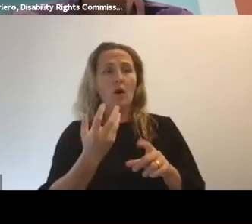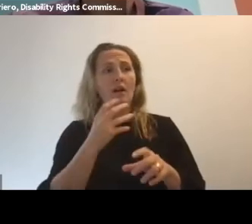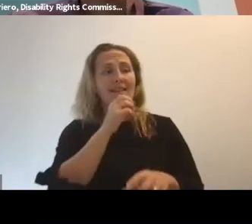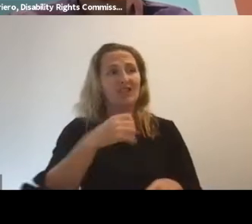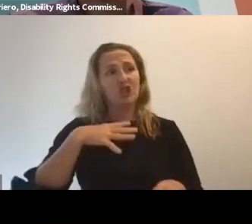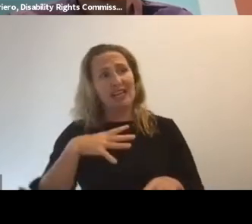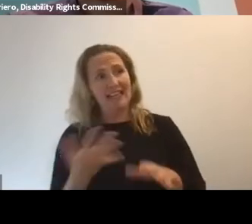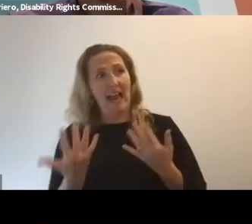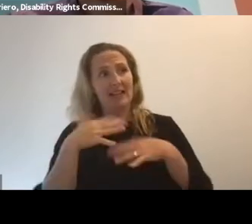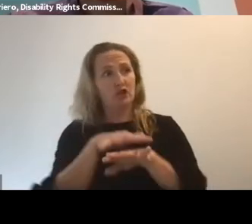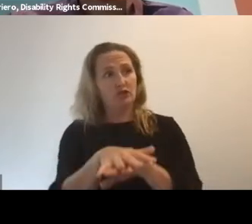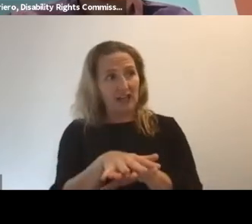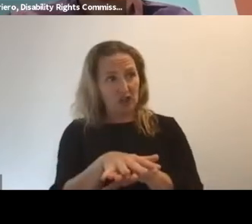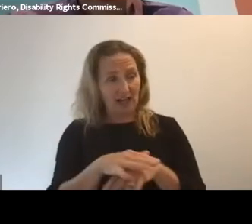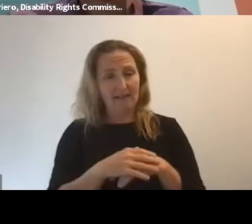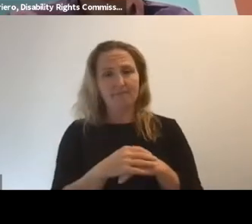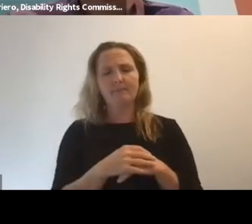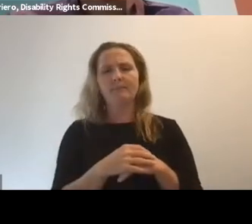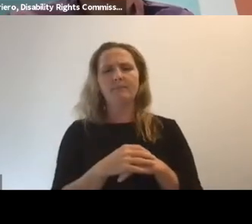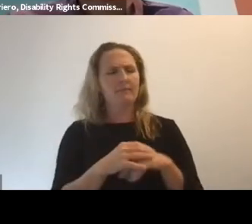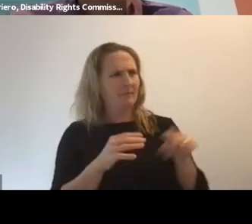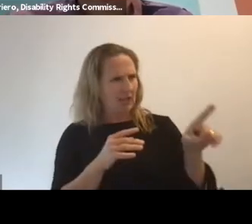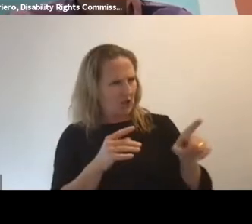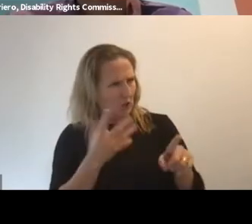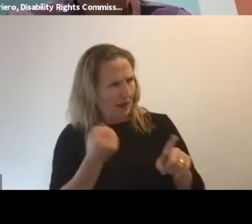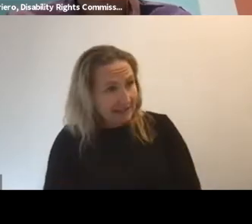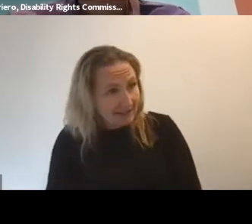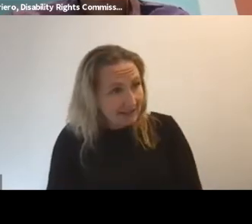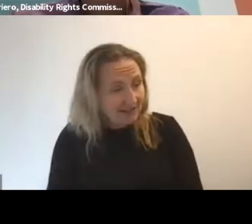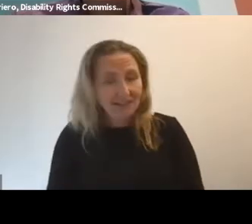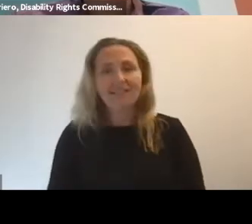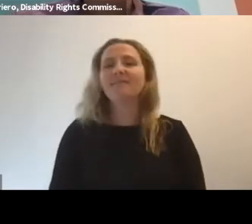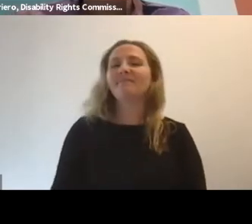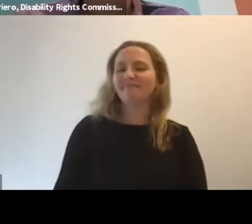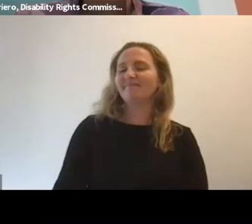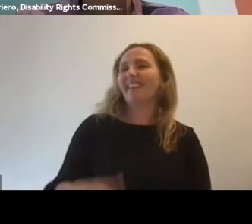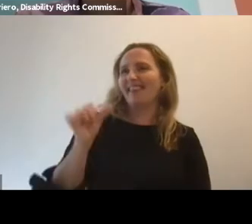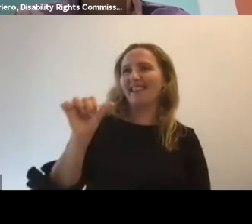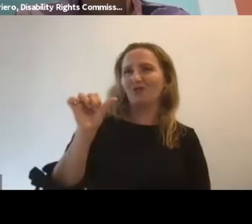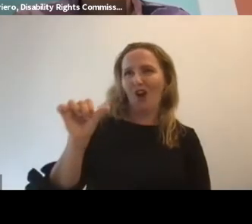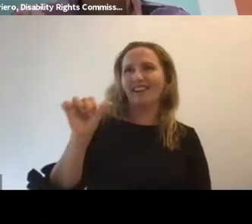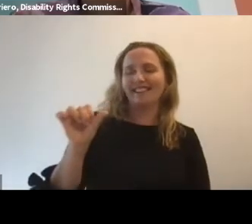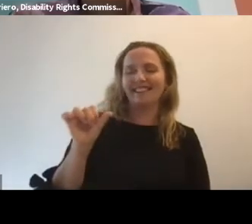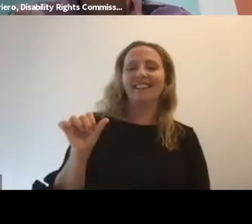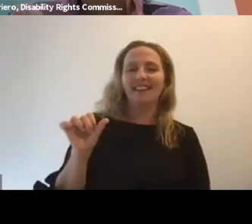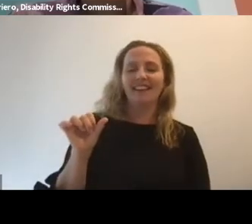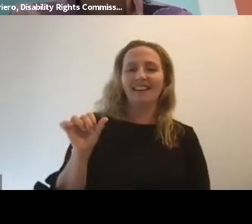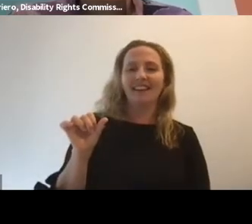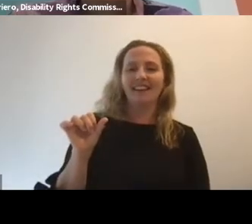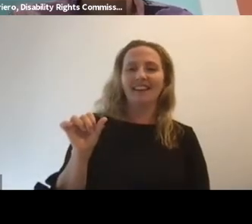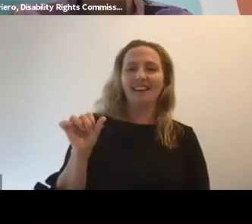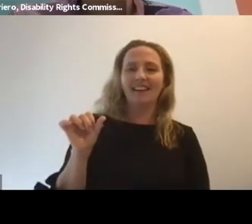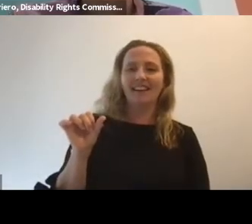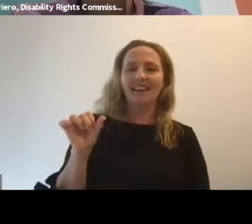particularly around things such as uniforms, right? That's right. And there were some, now it's really tactical